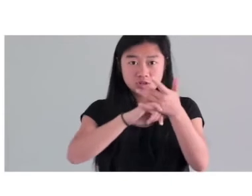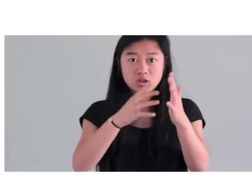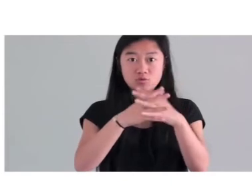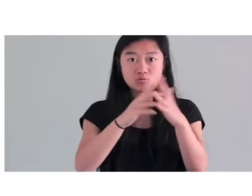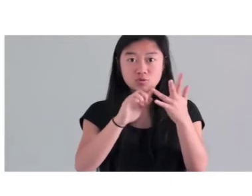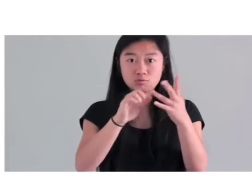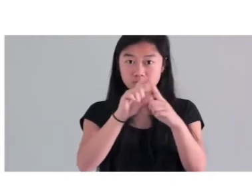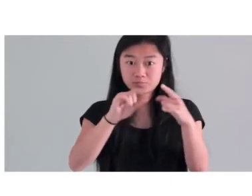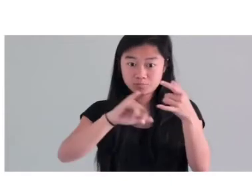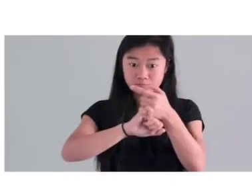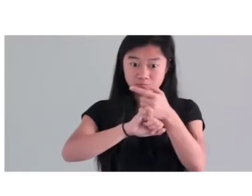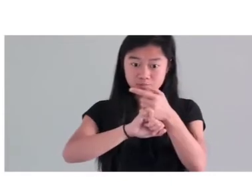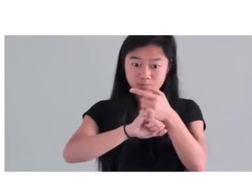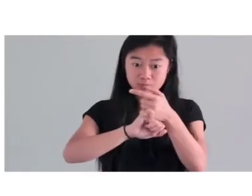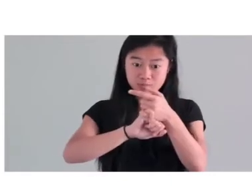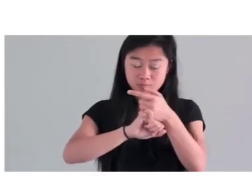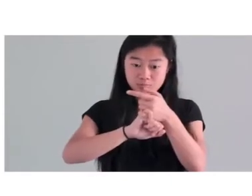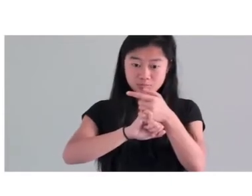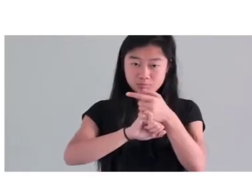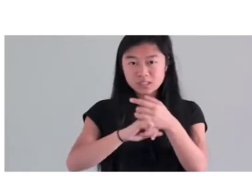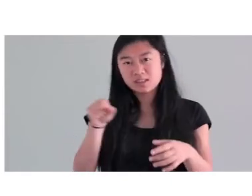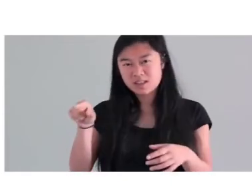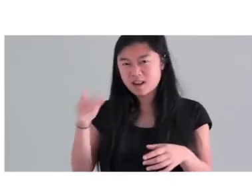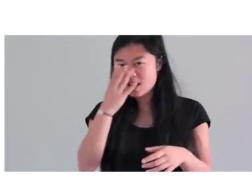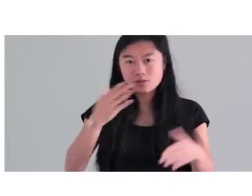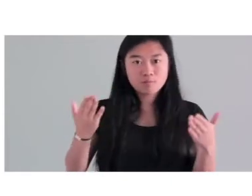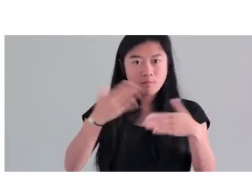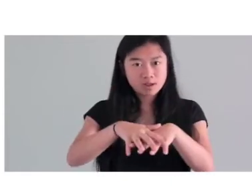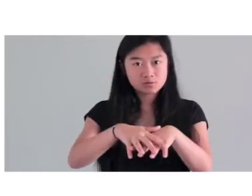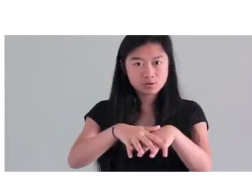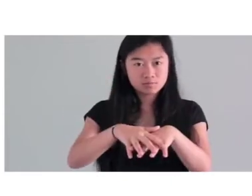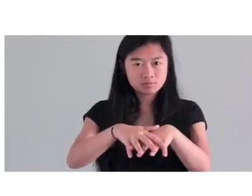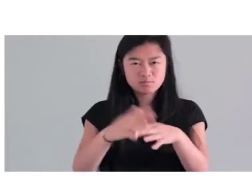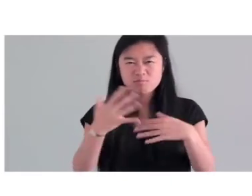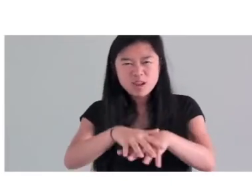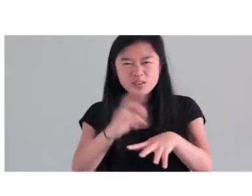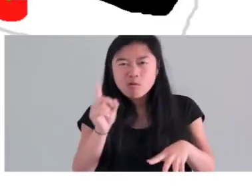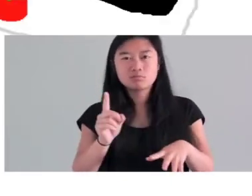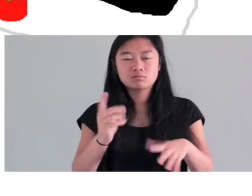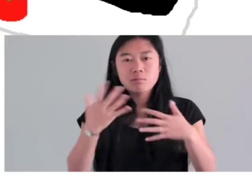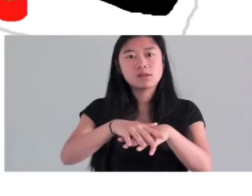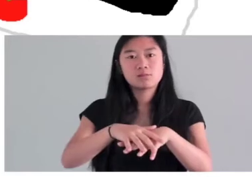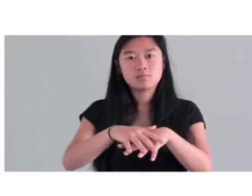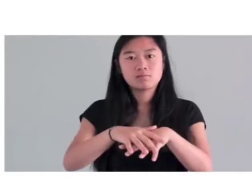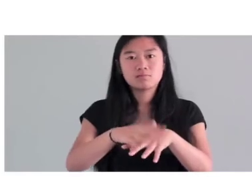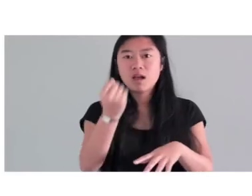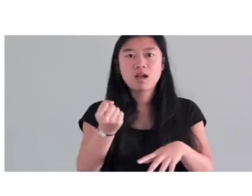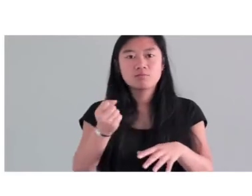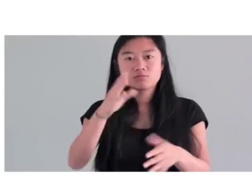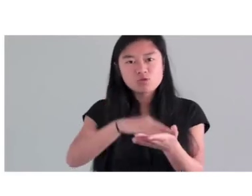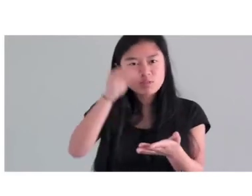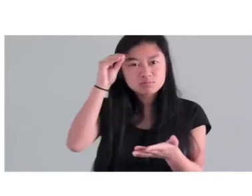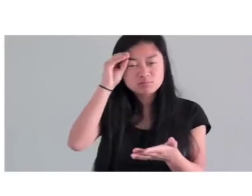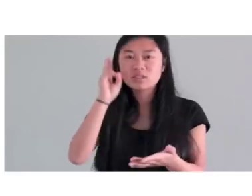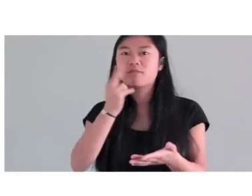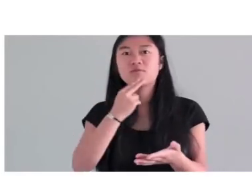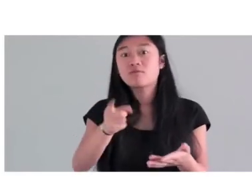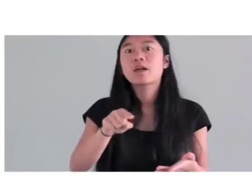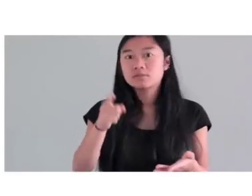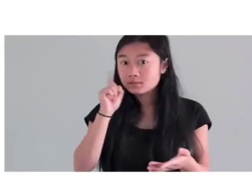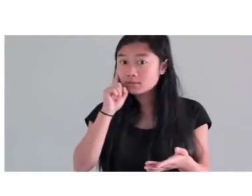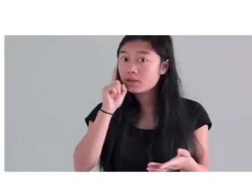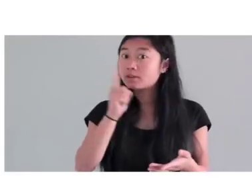which means we have both hearing and deaf students and facilities to help the deaf students